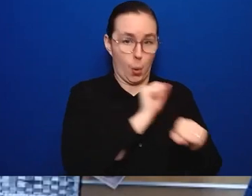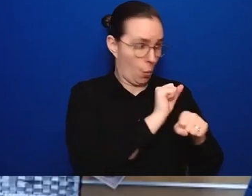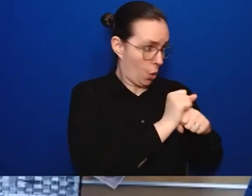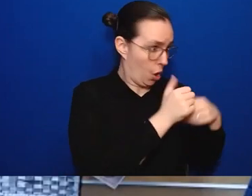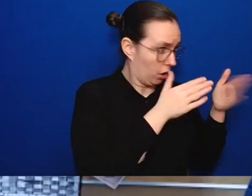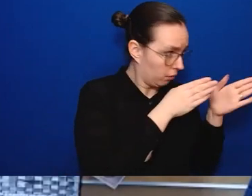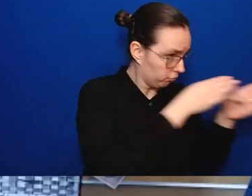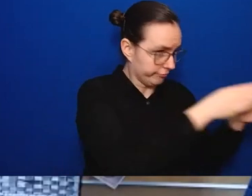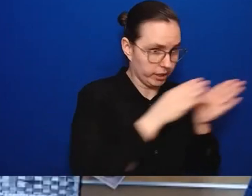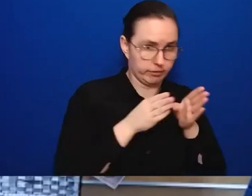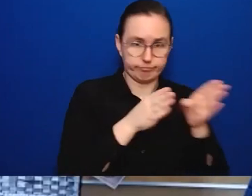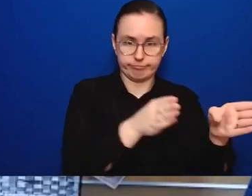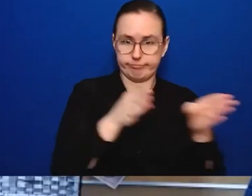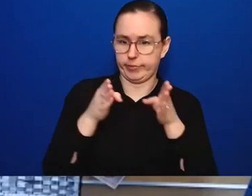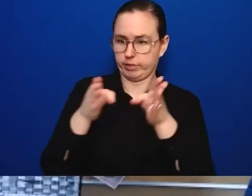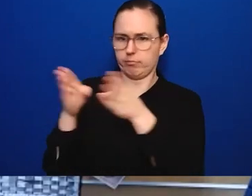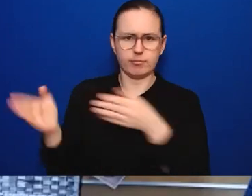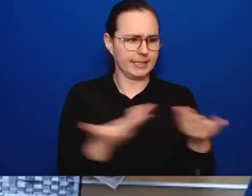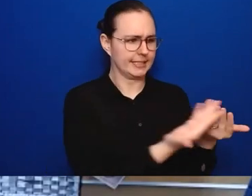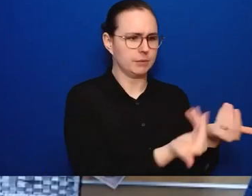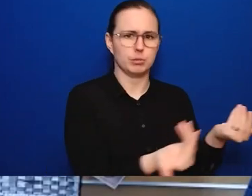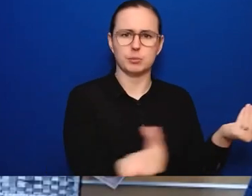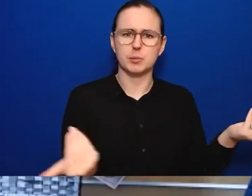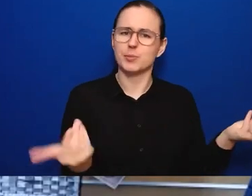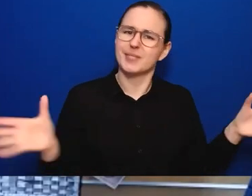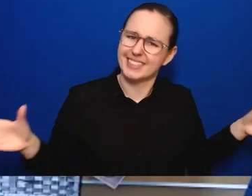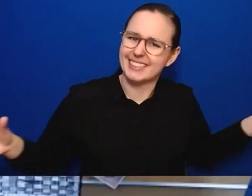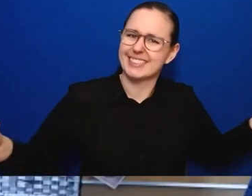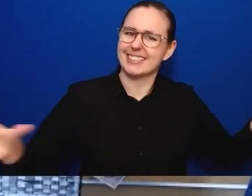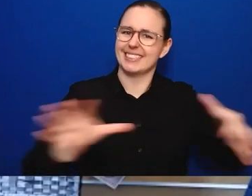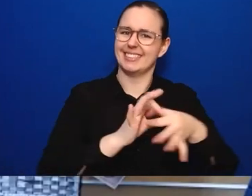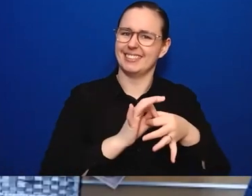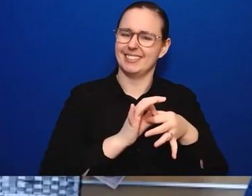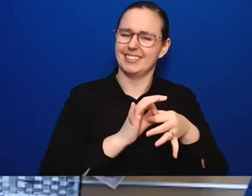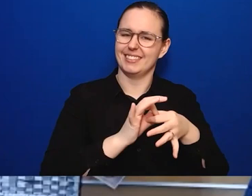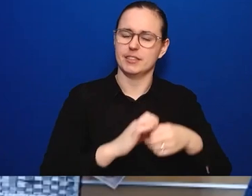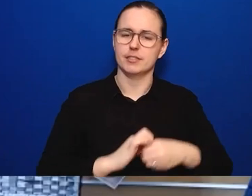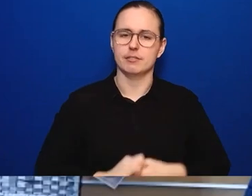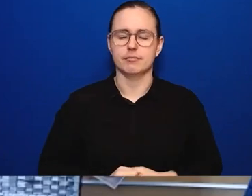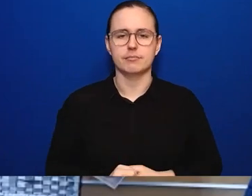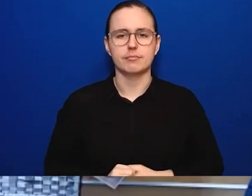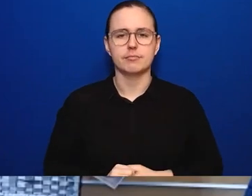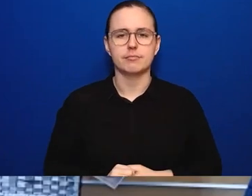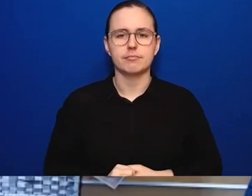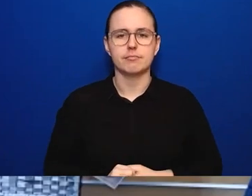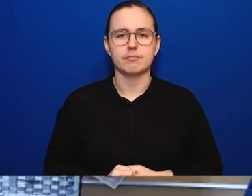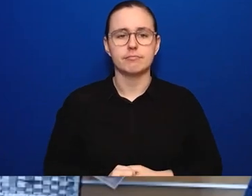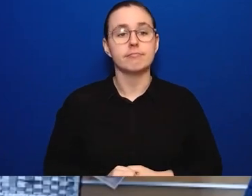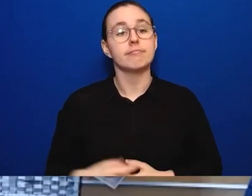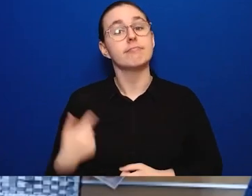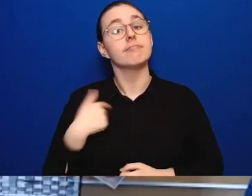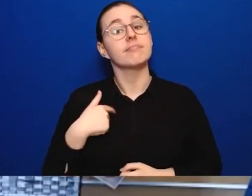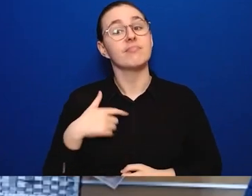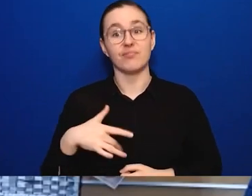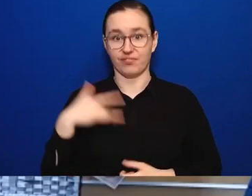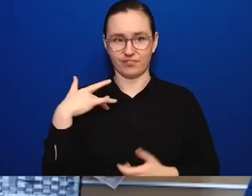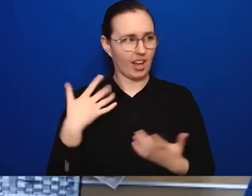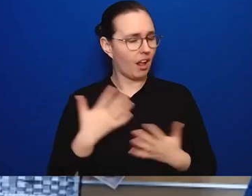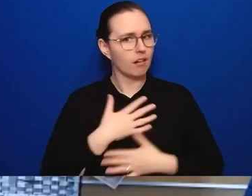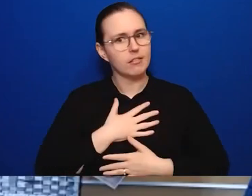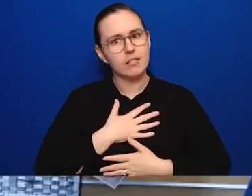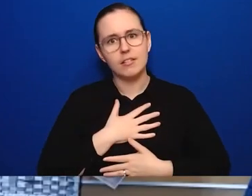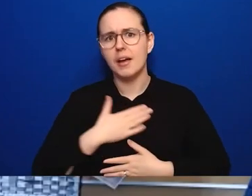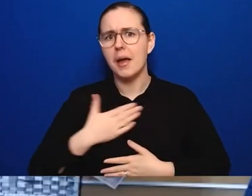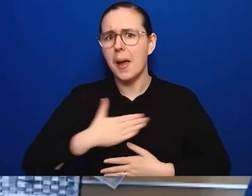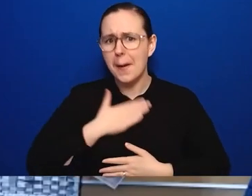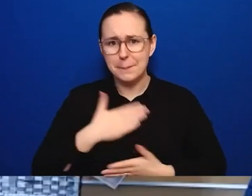and I'm so happy today, that these challenges are starting to be addressed by the BC Minister of Public Safety